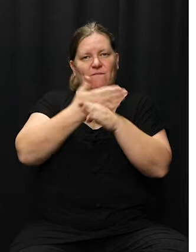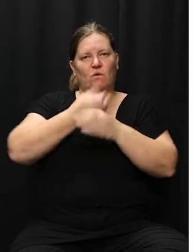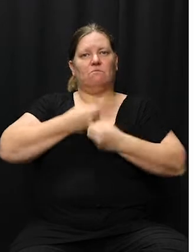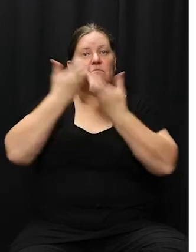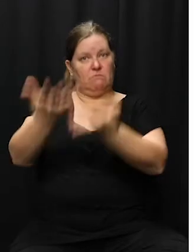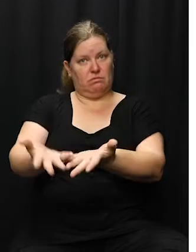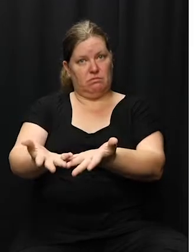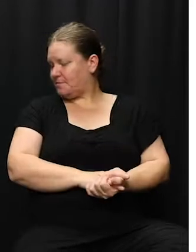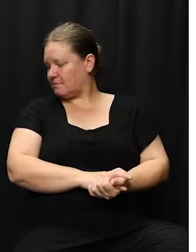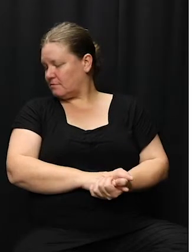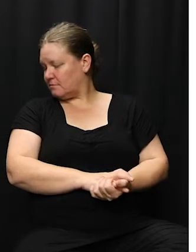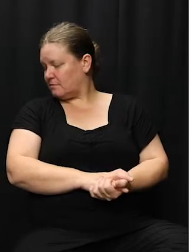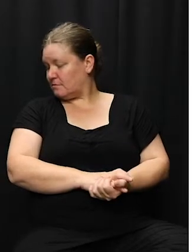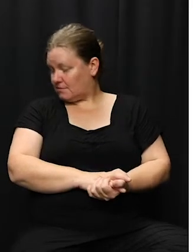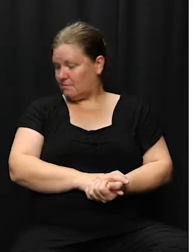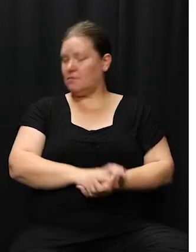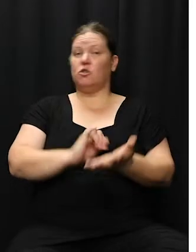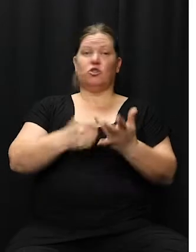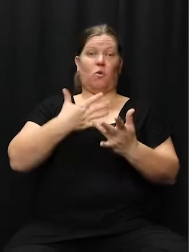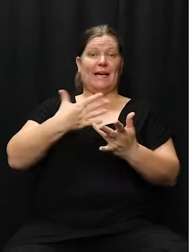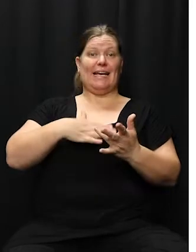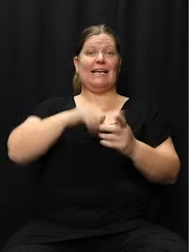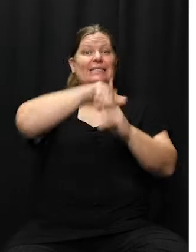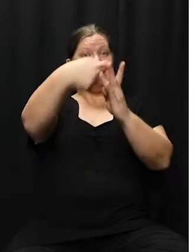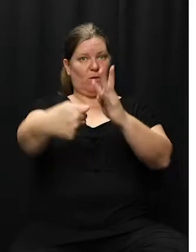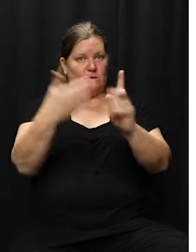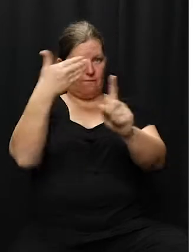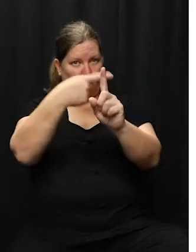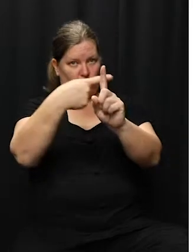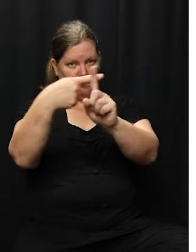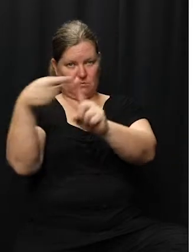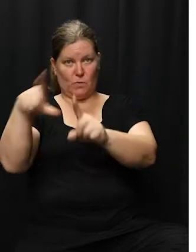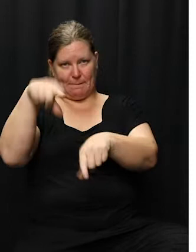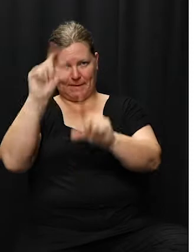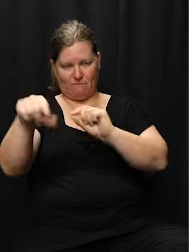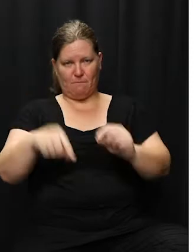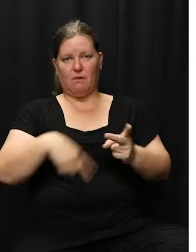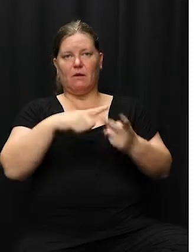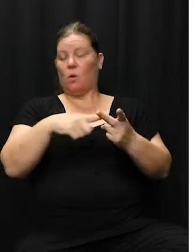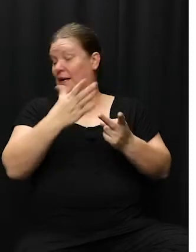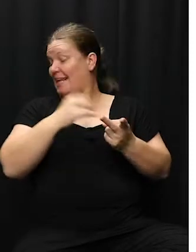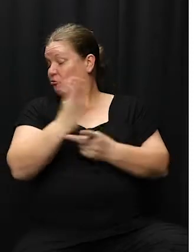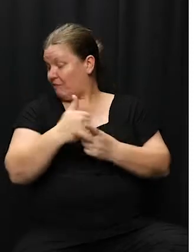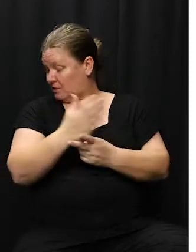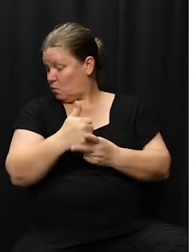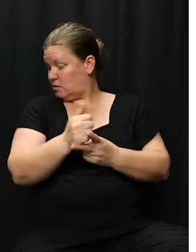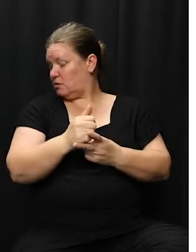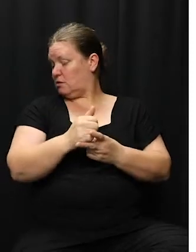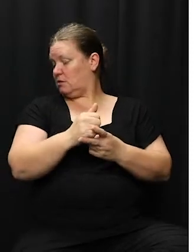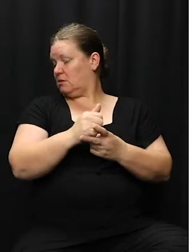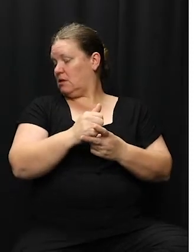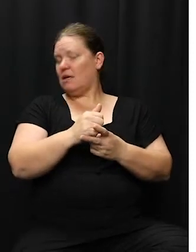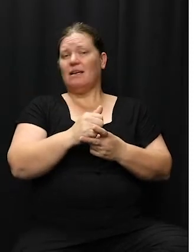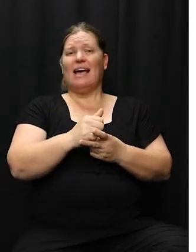take language in and understand before they're going to express things. So we need a sequence of goals that kids can go